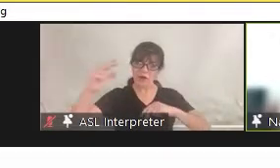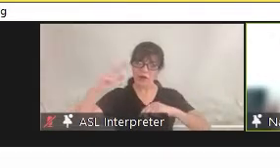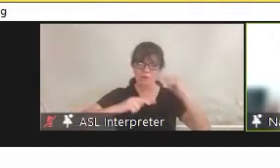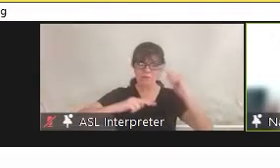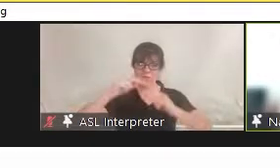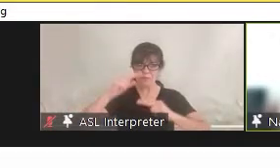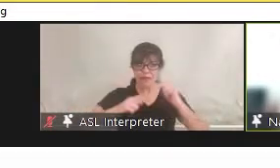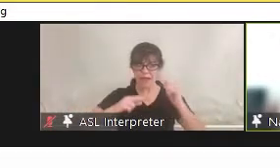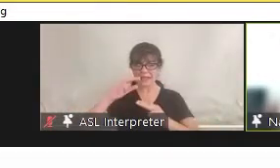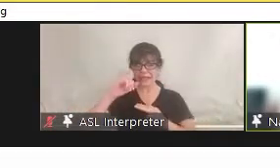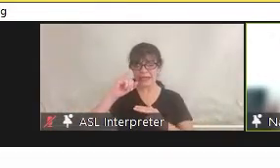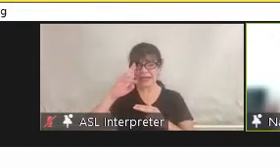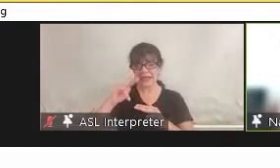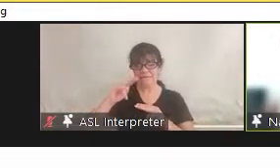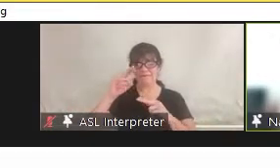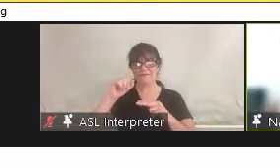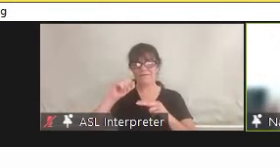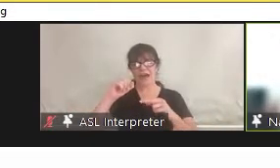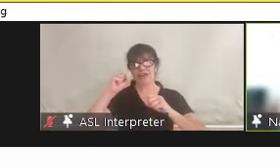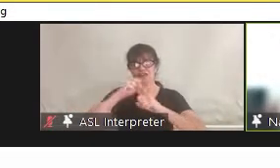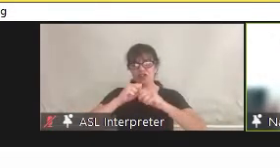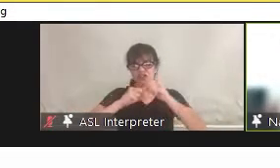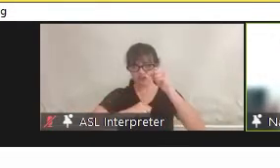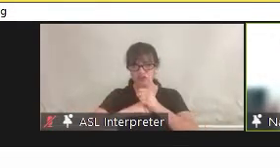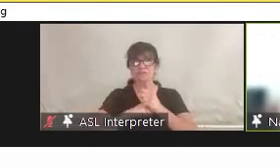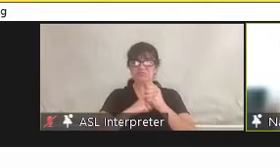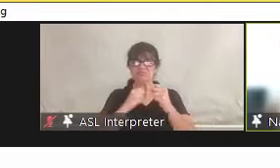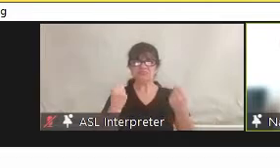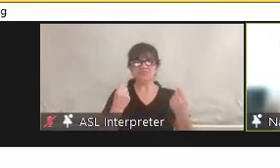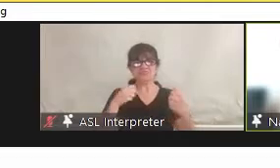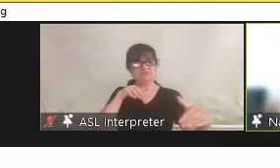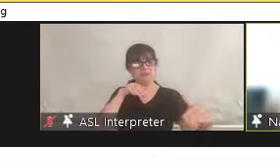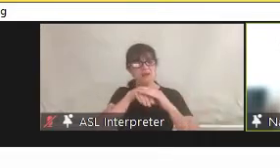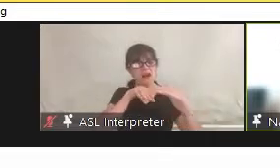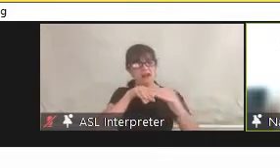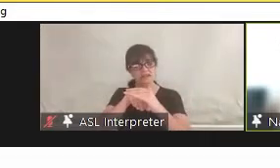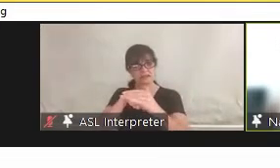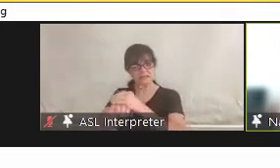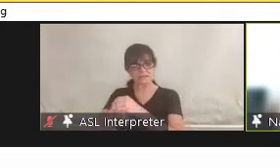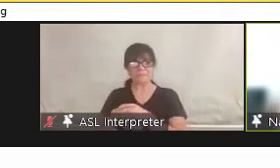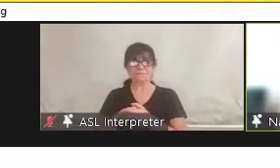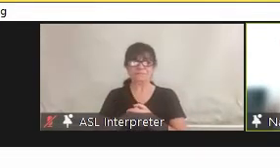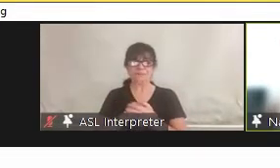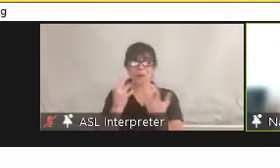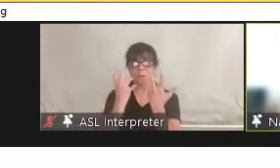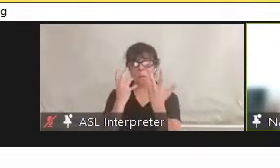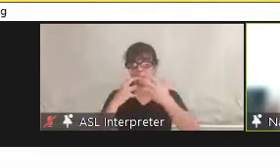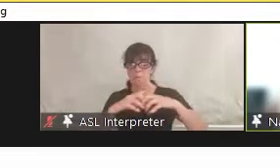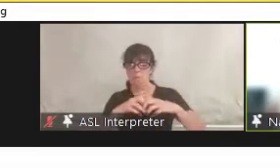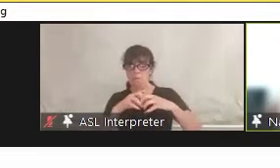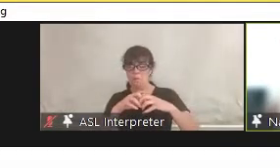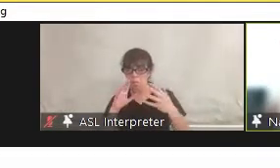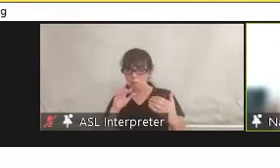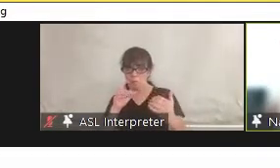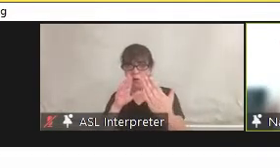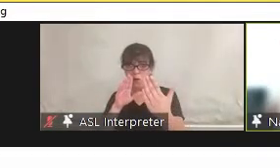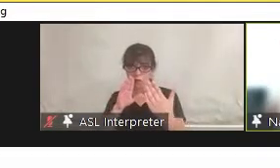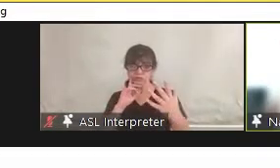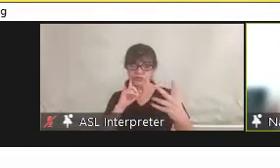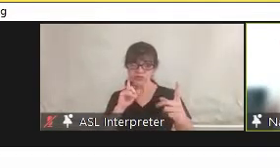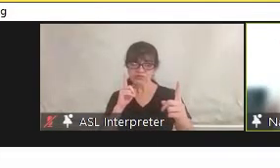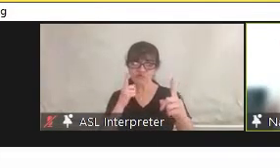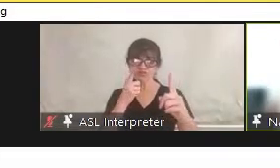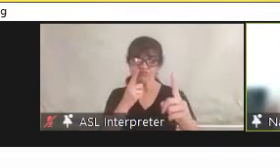infrastructure, including accessibility. So by providing a really integrated approach to achieving all these goals together